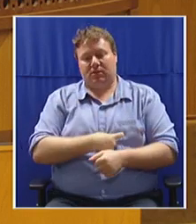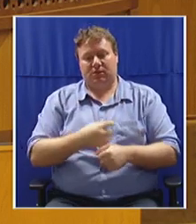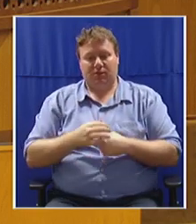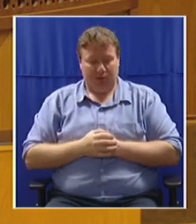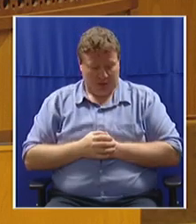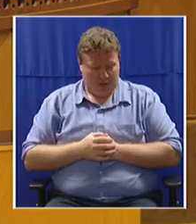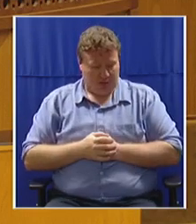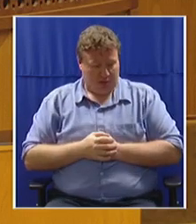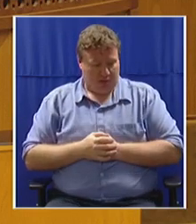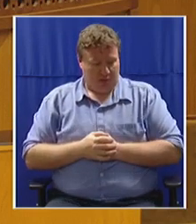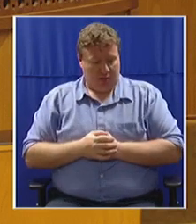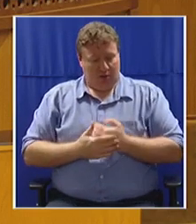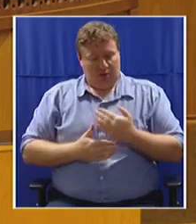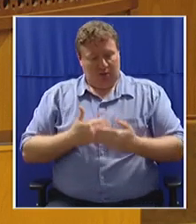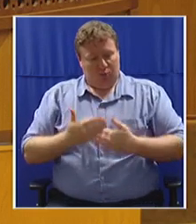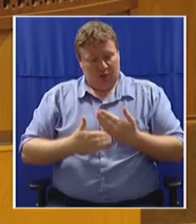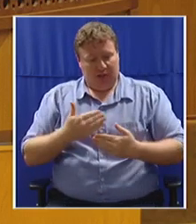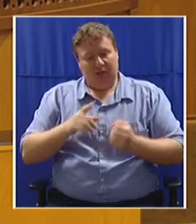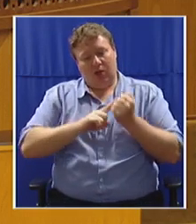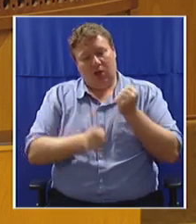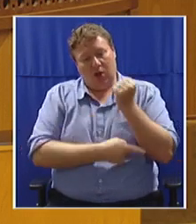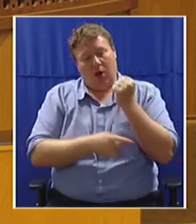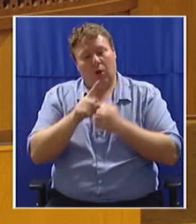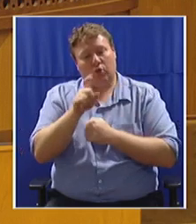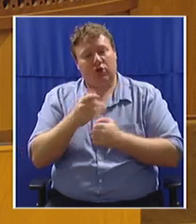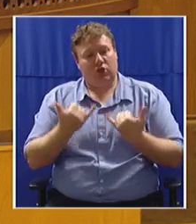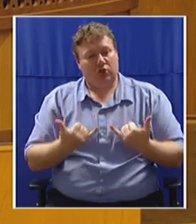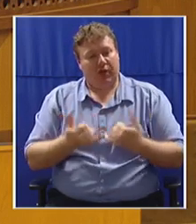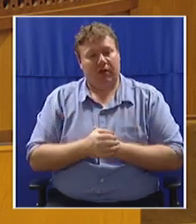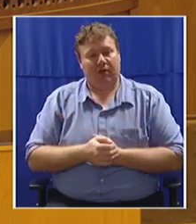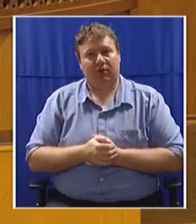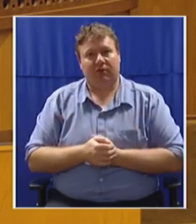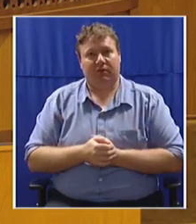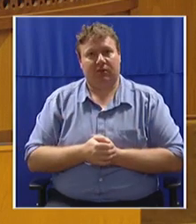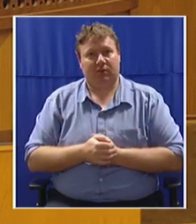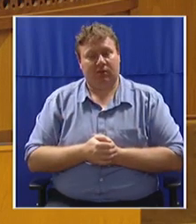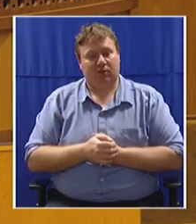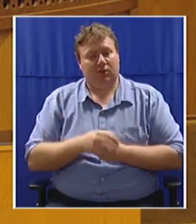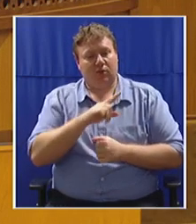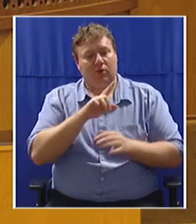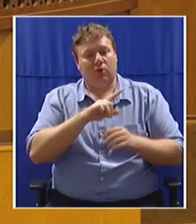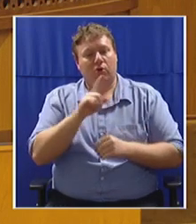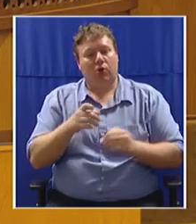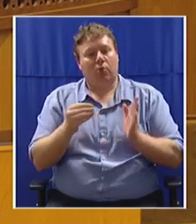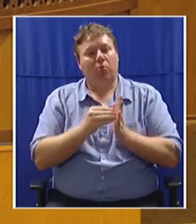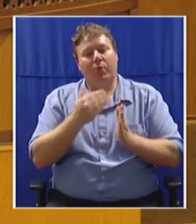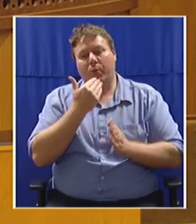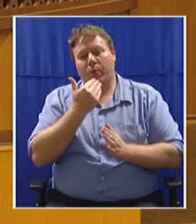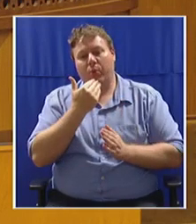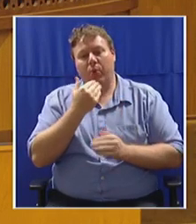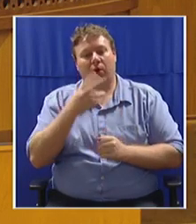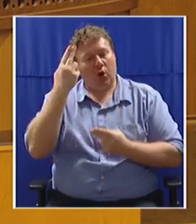we proceed, Deputy President, to your last question for the day. That question was put to you by the Honorable